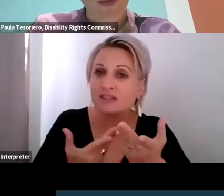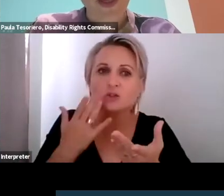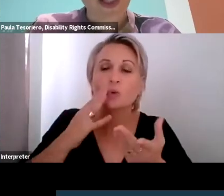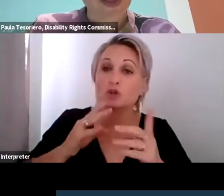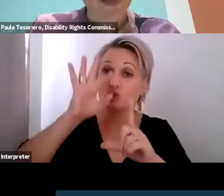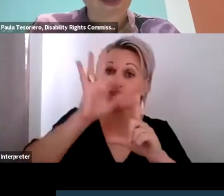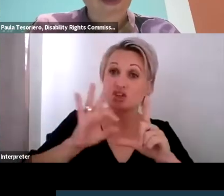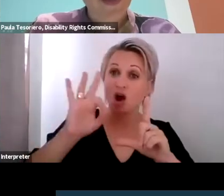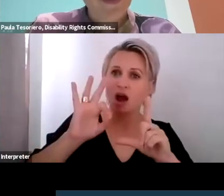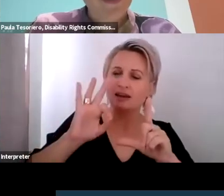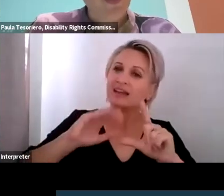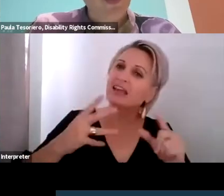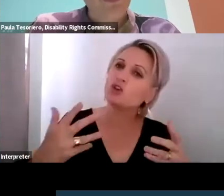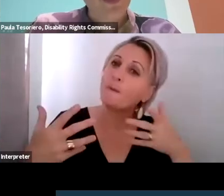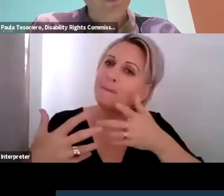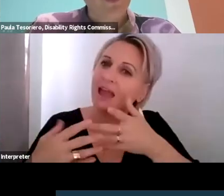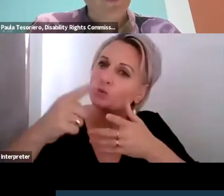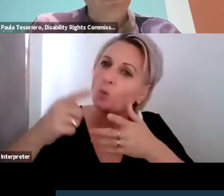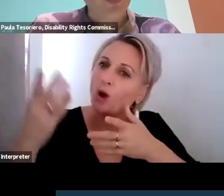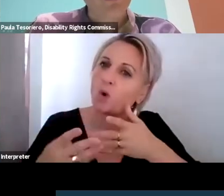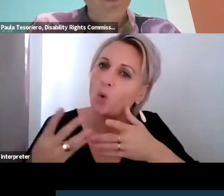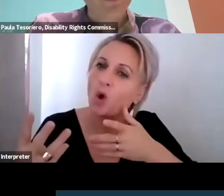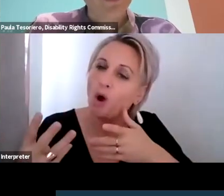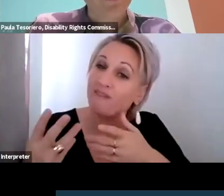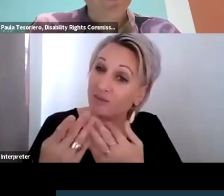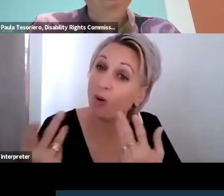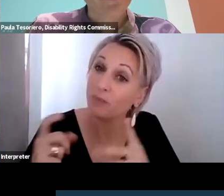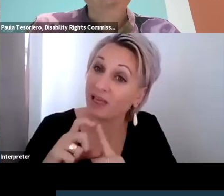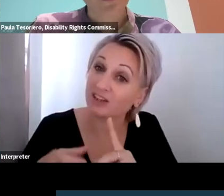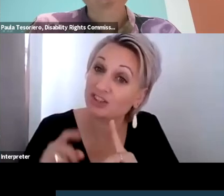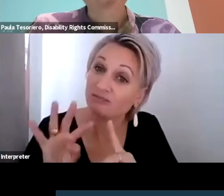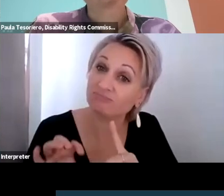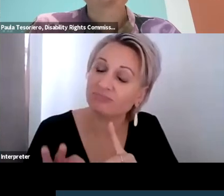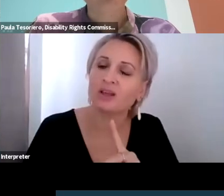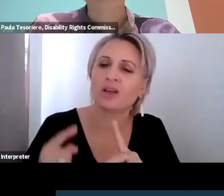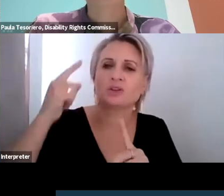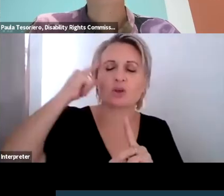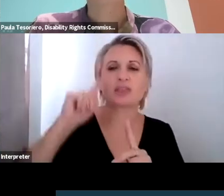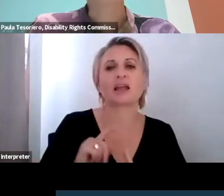the population? So I think, employment is such